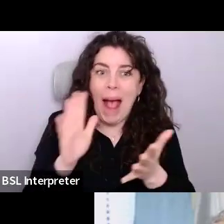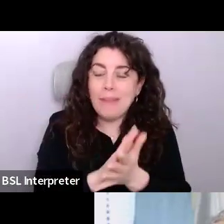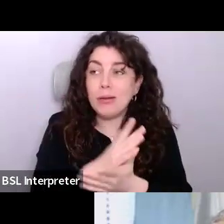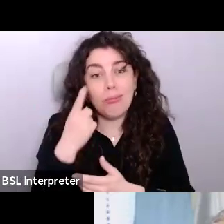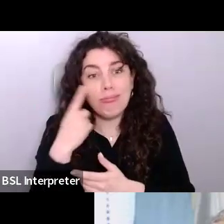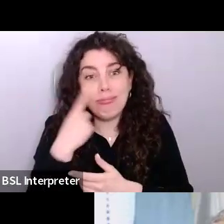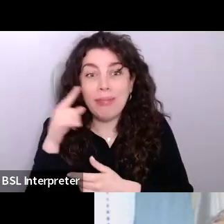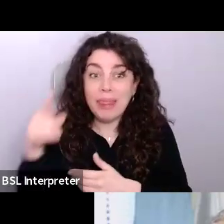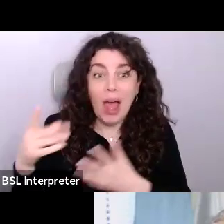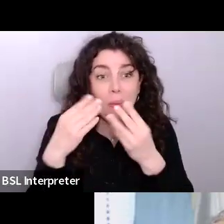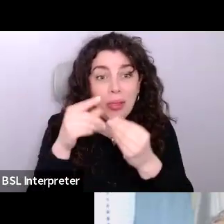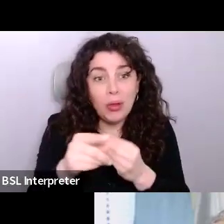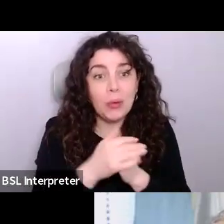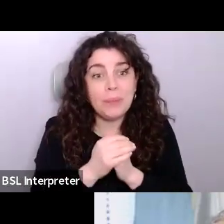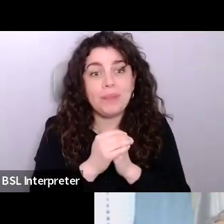with you.